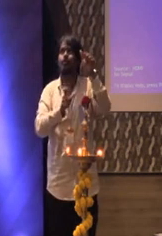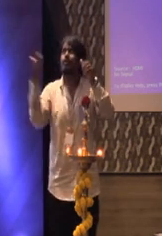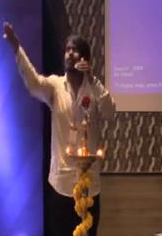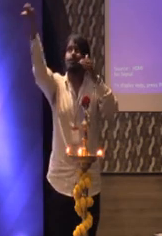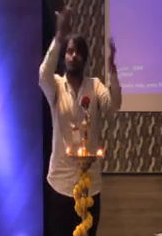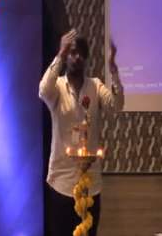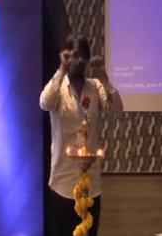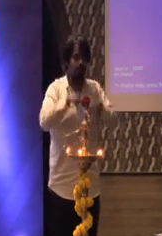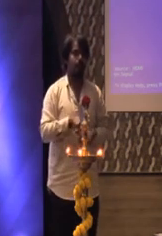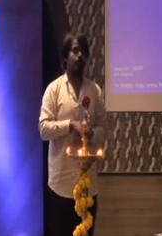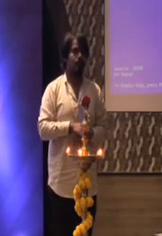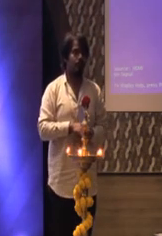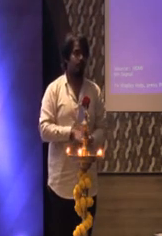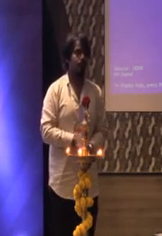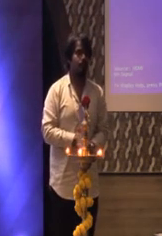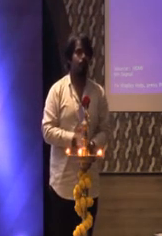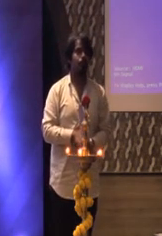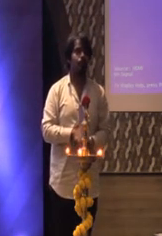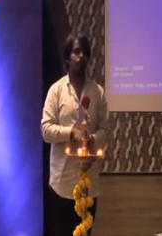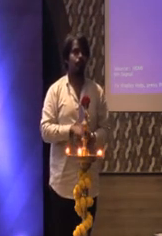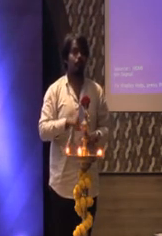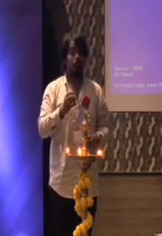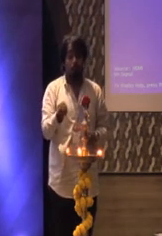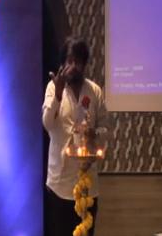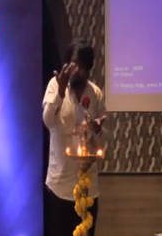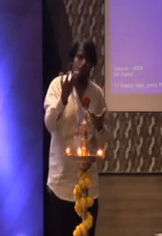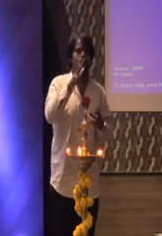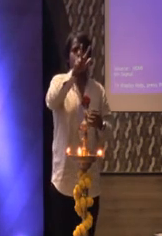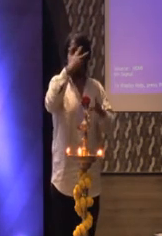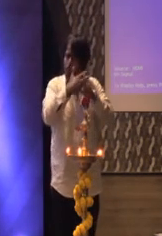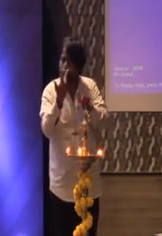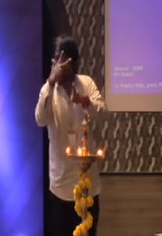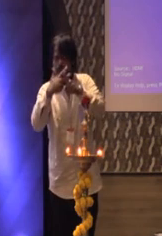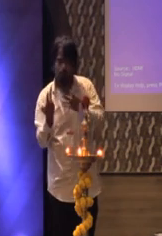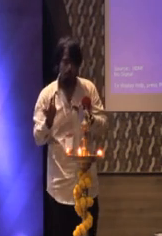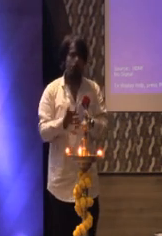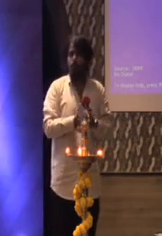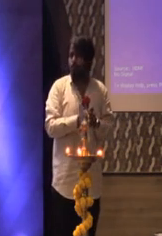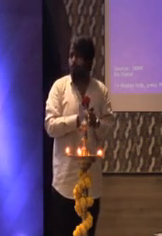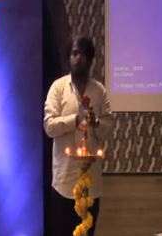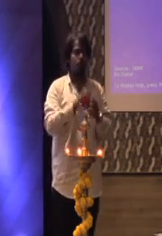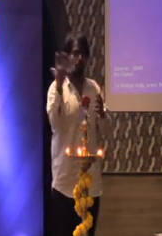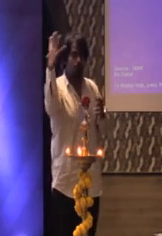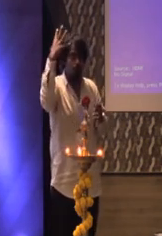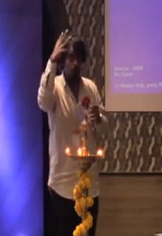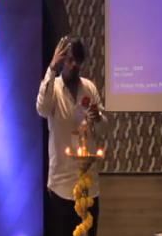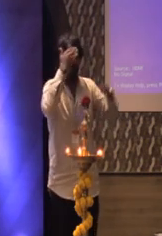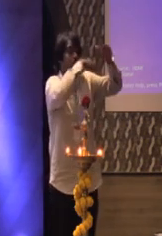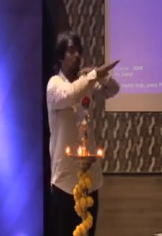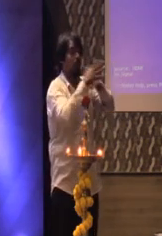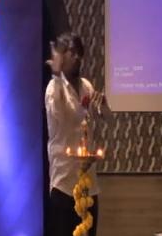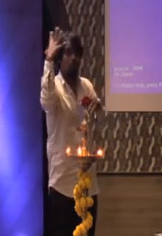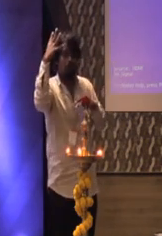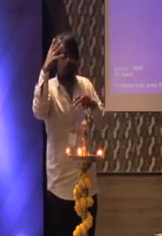so either every day you go in the morning around 8 8 8 30 under the sun for